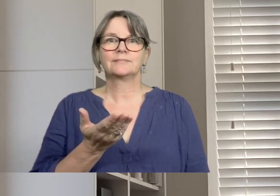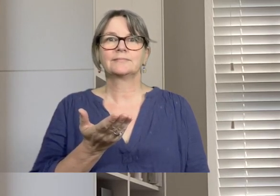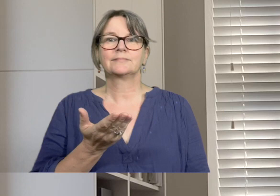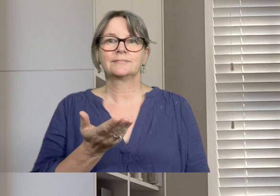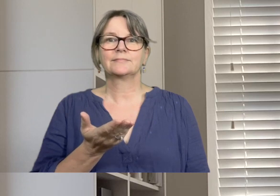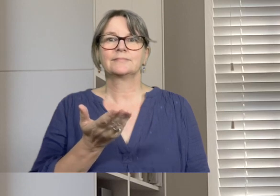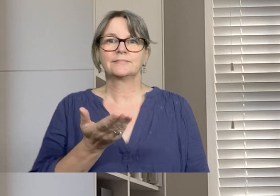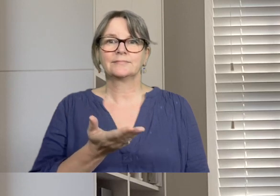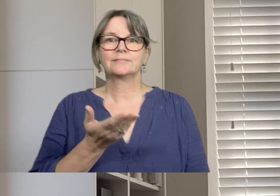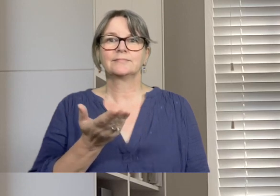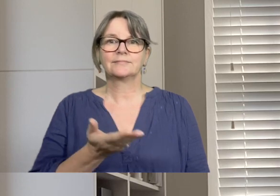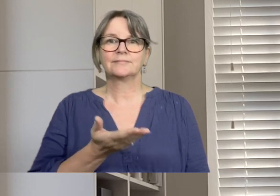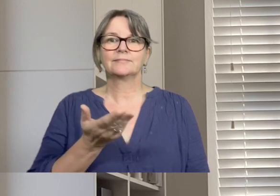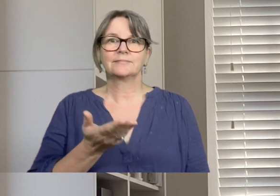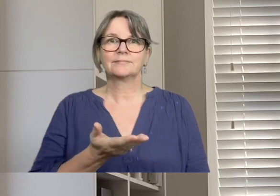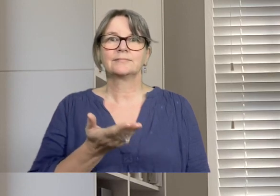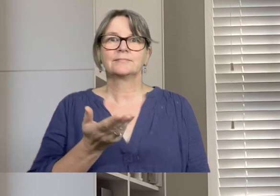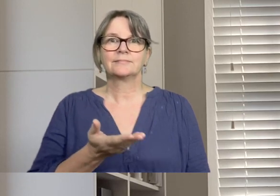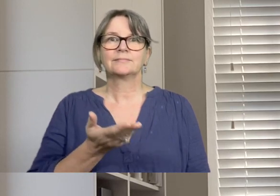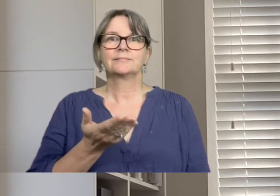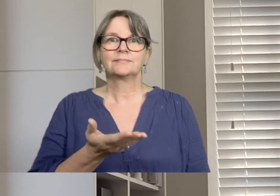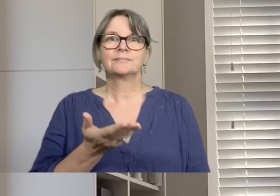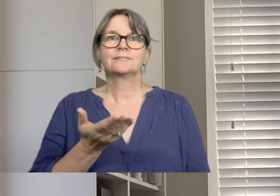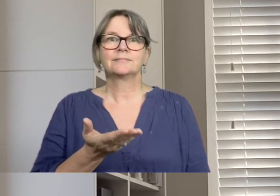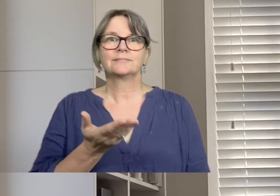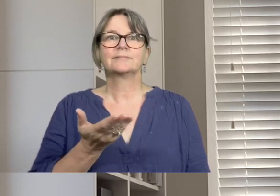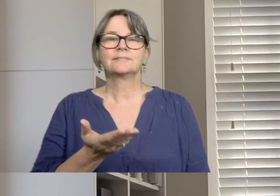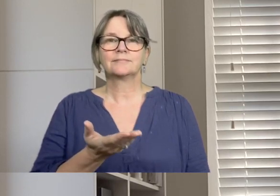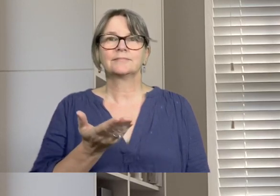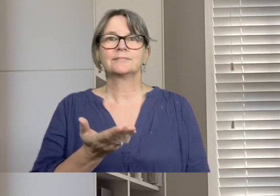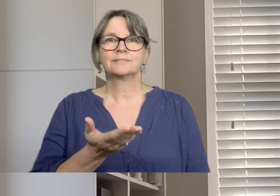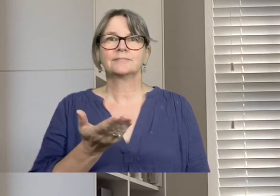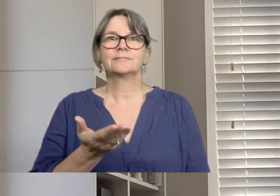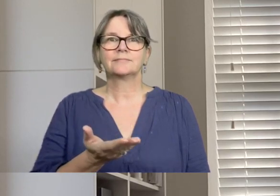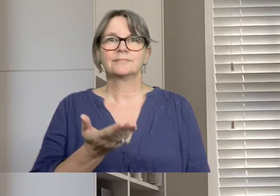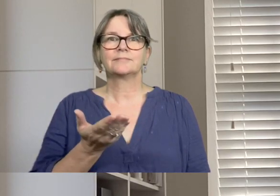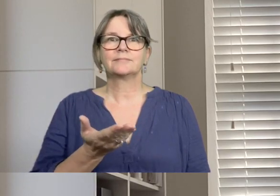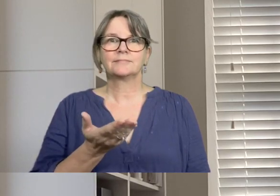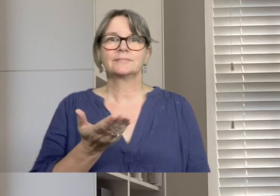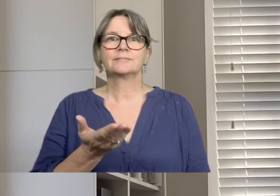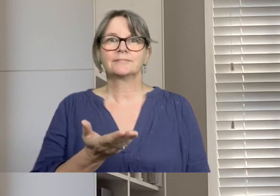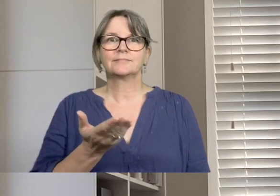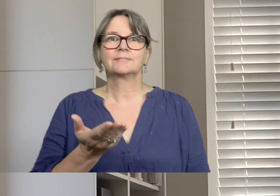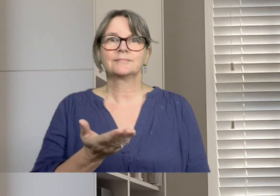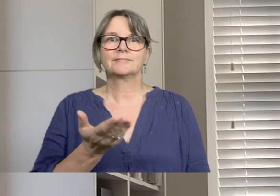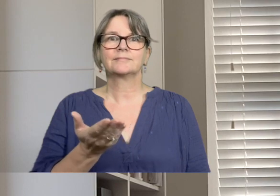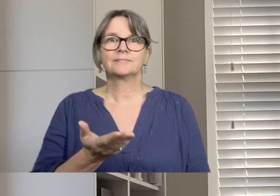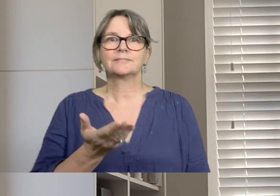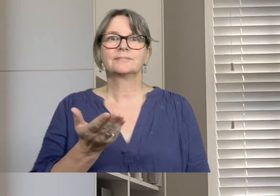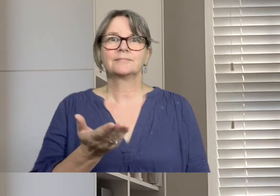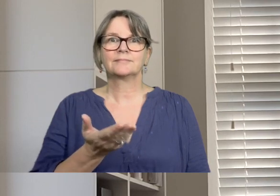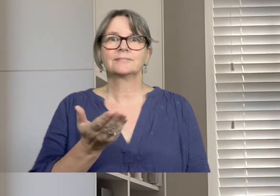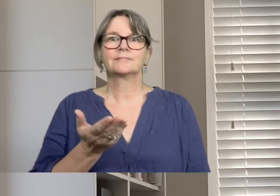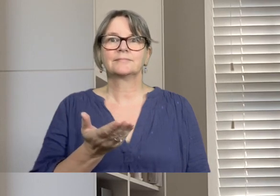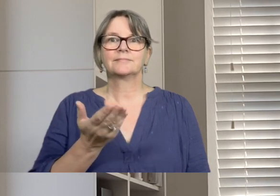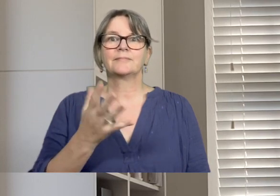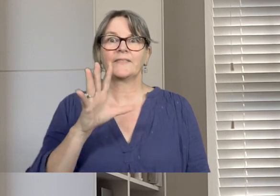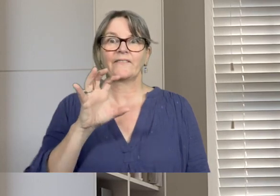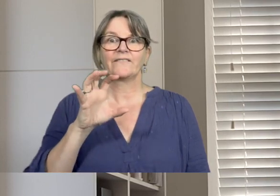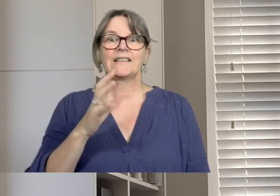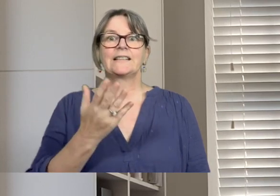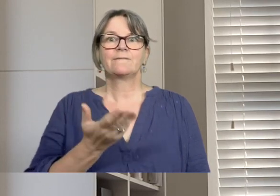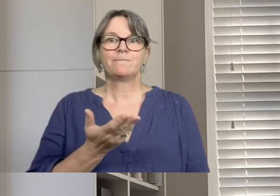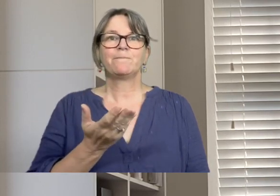3, 4, 5, out, 2, 3, 4, 5, 40, 2, 3, 4, 5, out, 2, 3, 4,